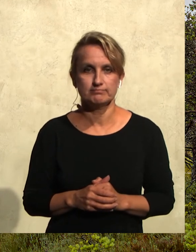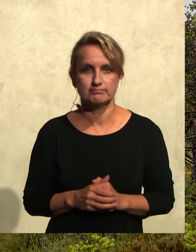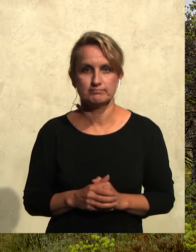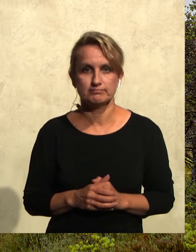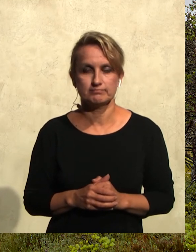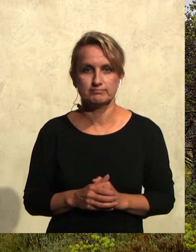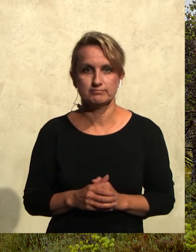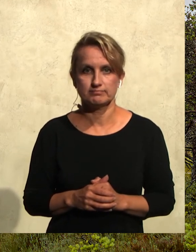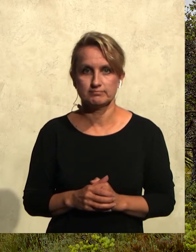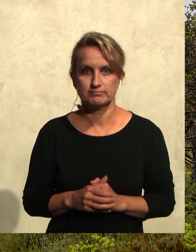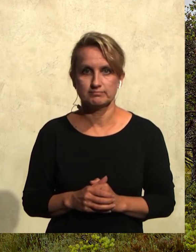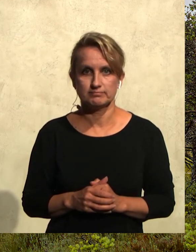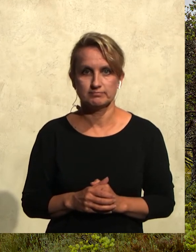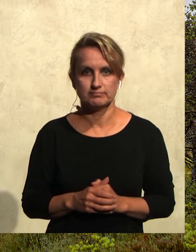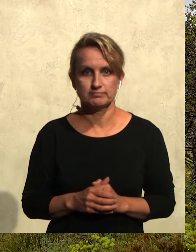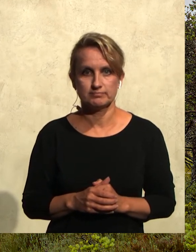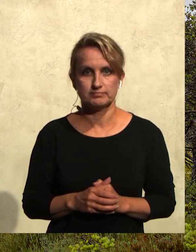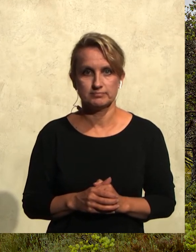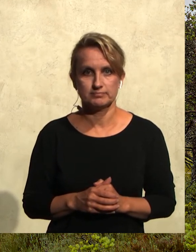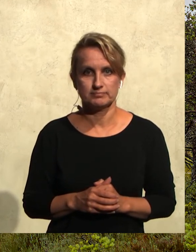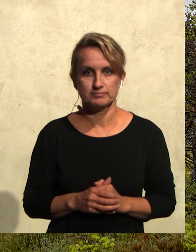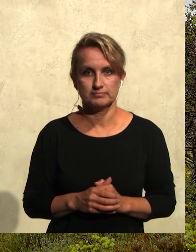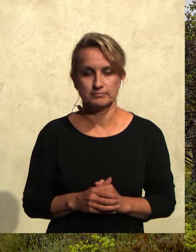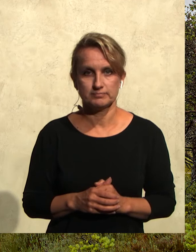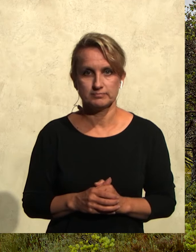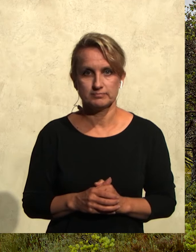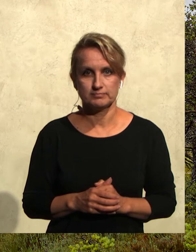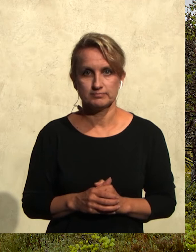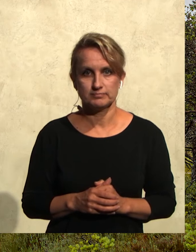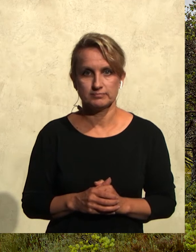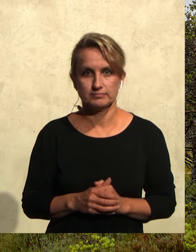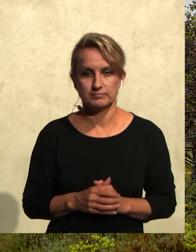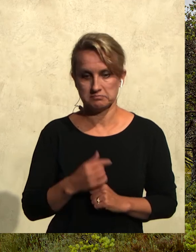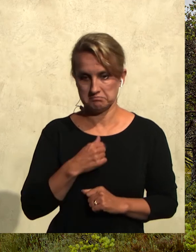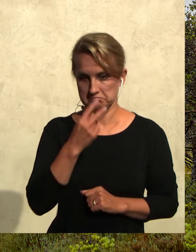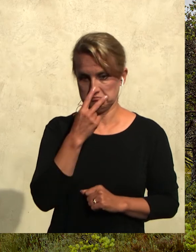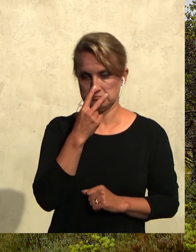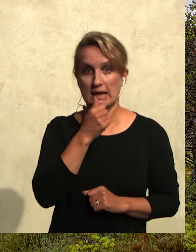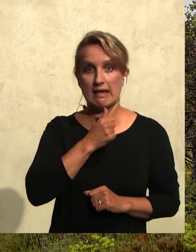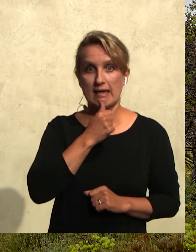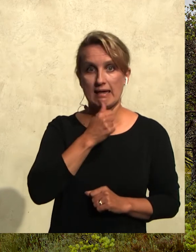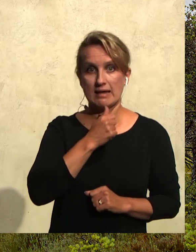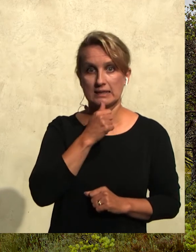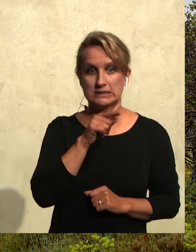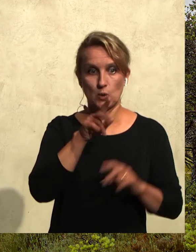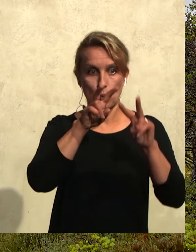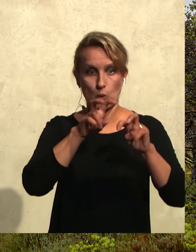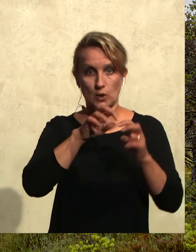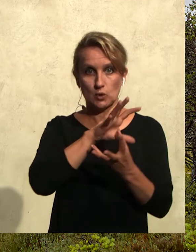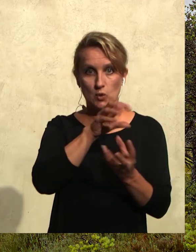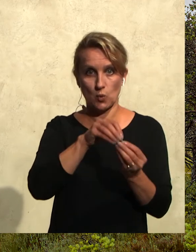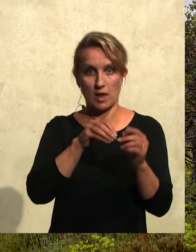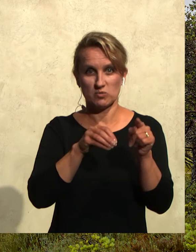of responses to this range shown here. So what to do, and then the biggest of all could be, we